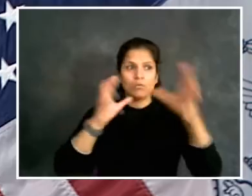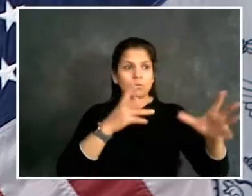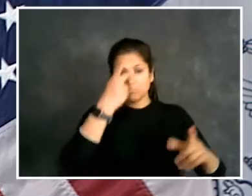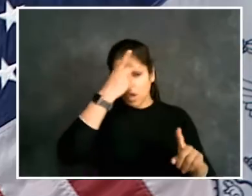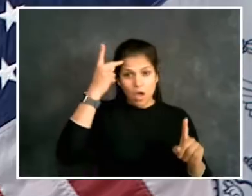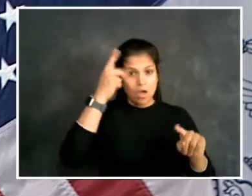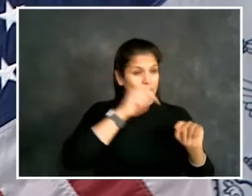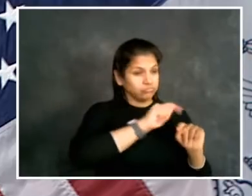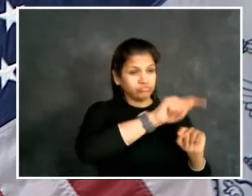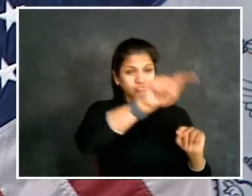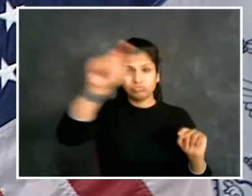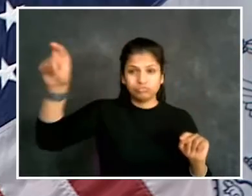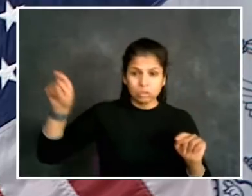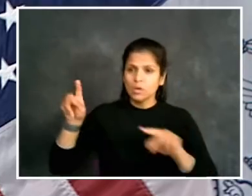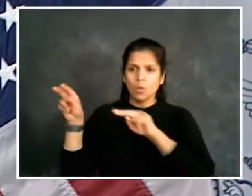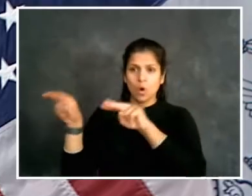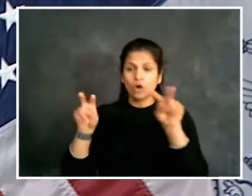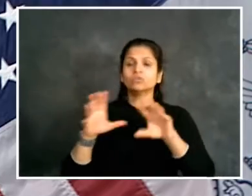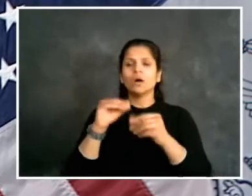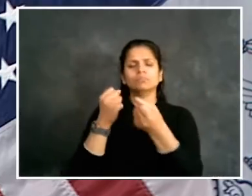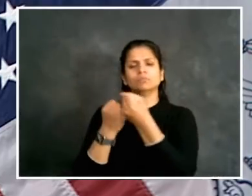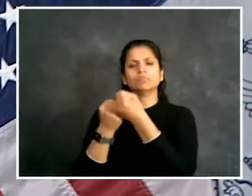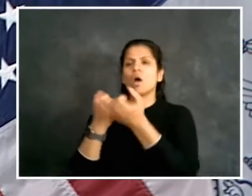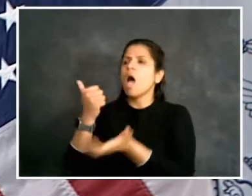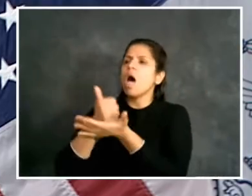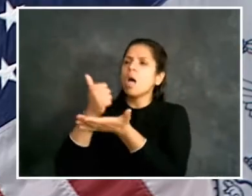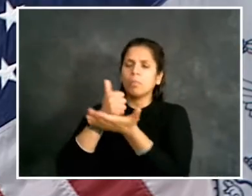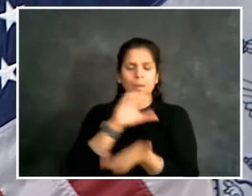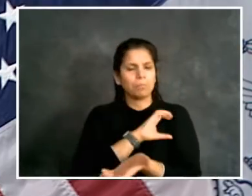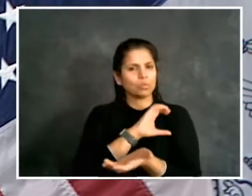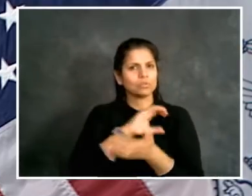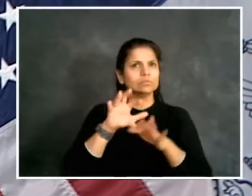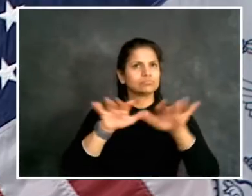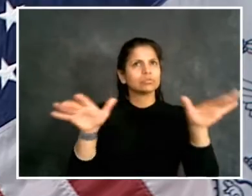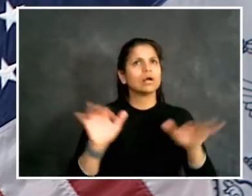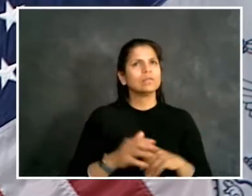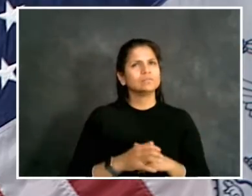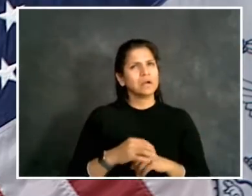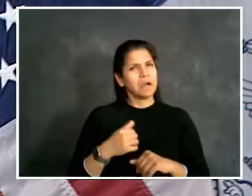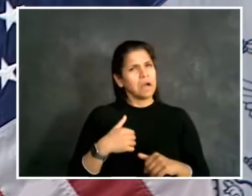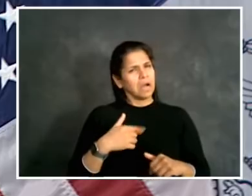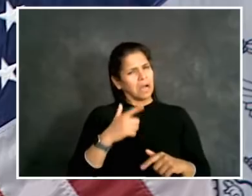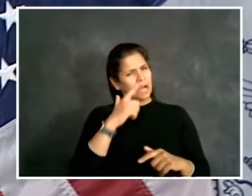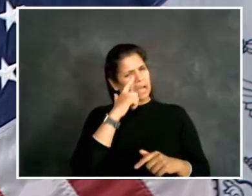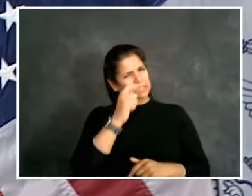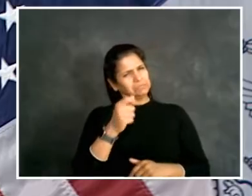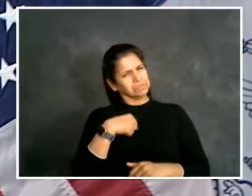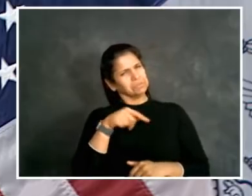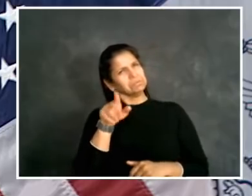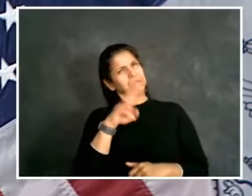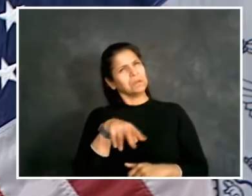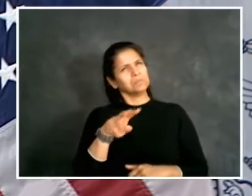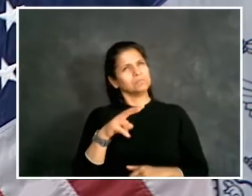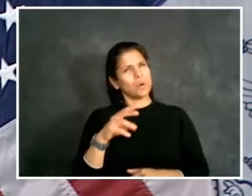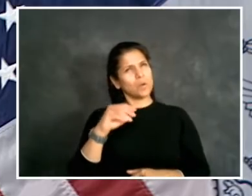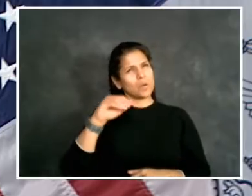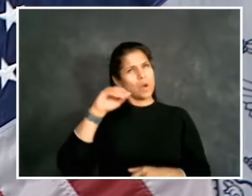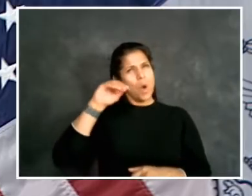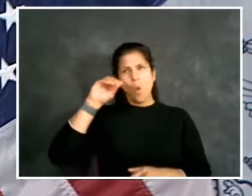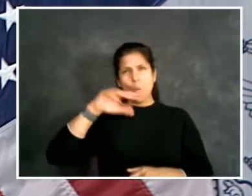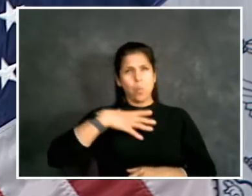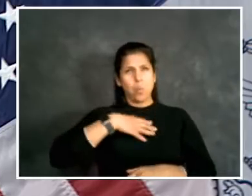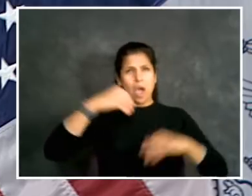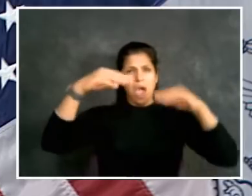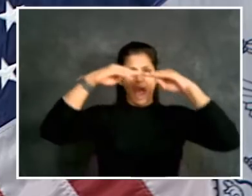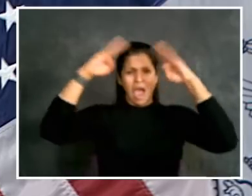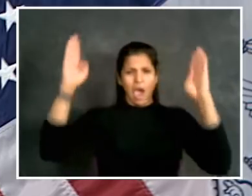social distancing rules and the requirements that people should wear masks when they're outside. I just wanted to get your thoughts on that, how the city seems to be